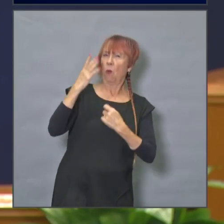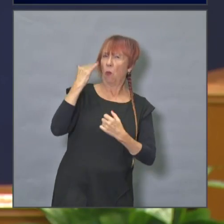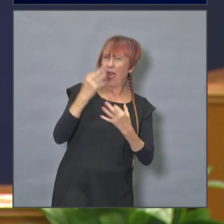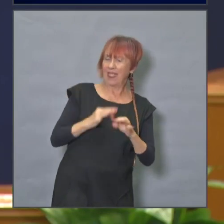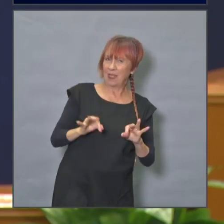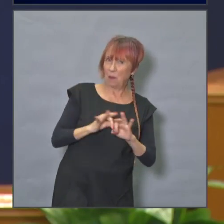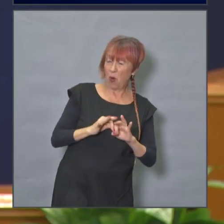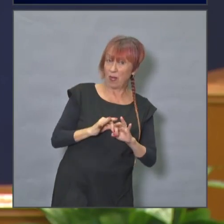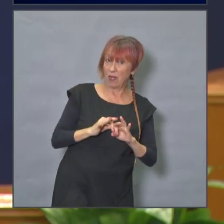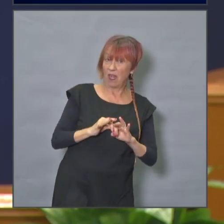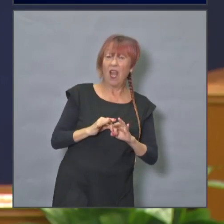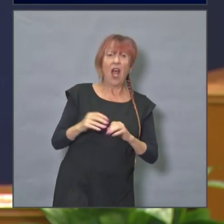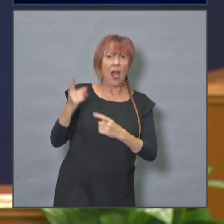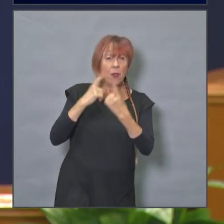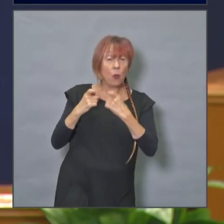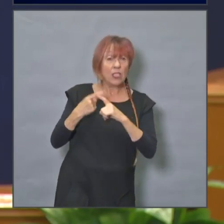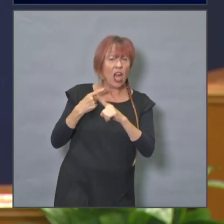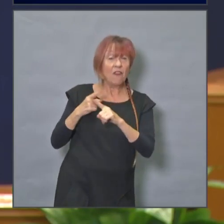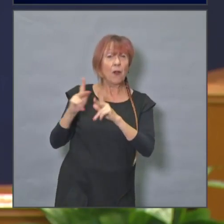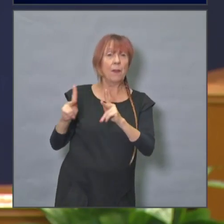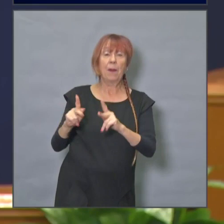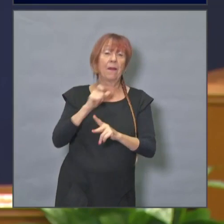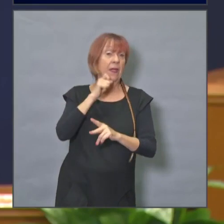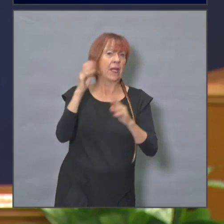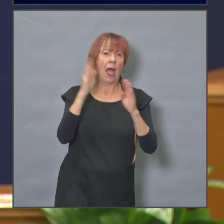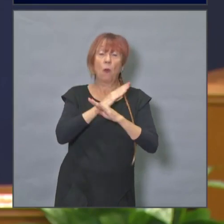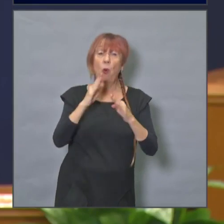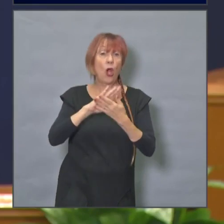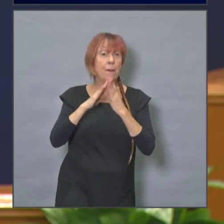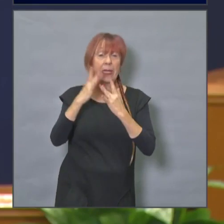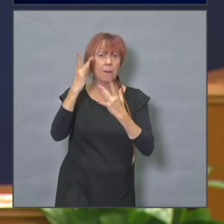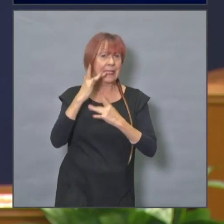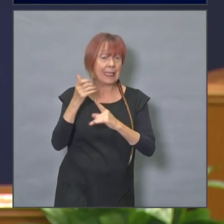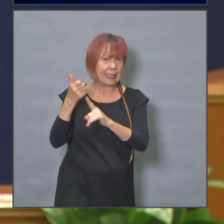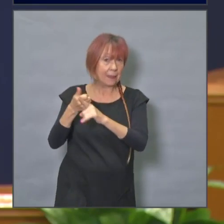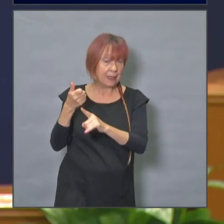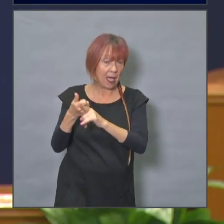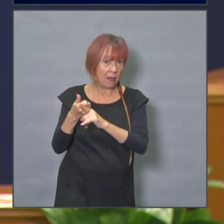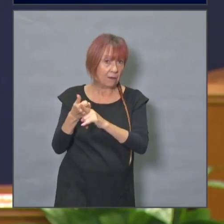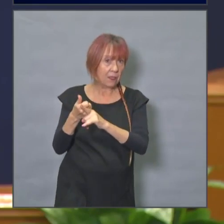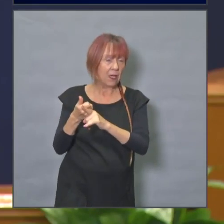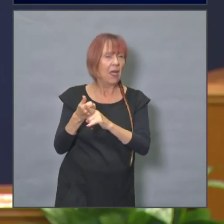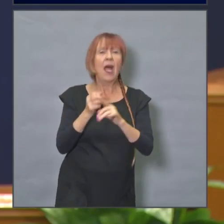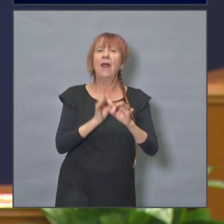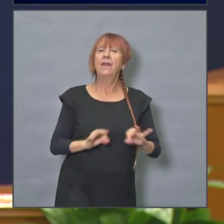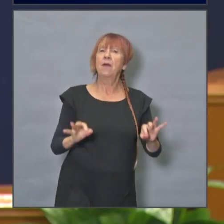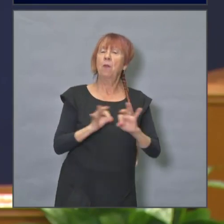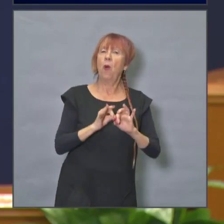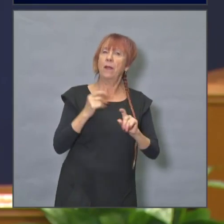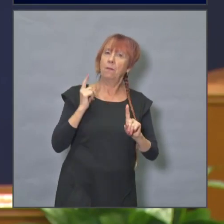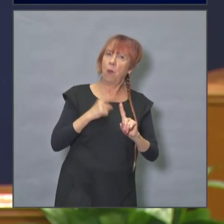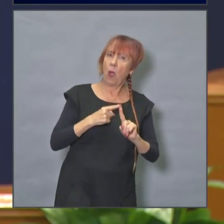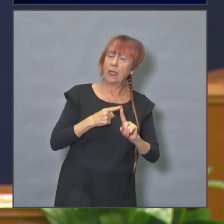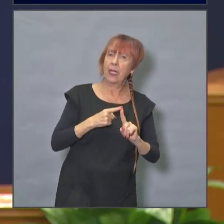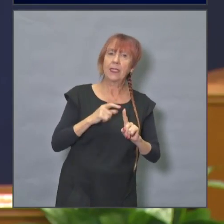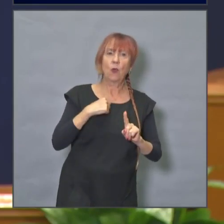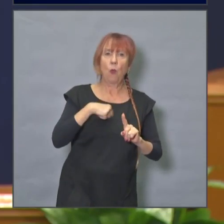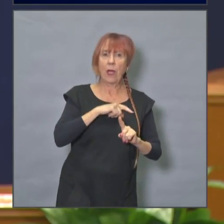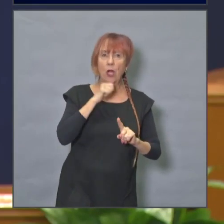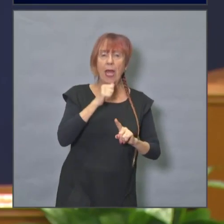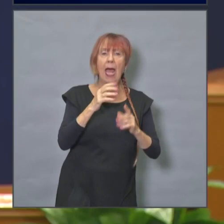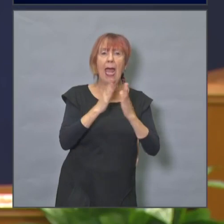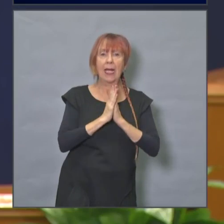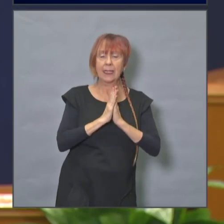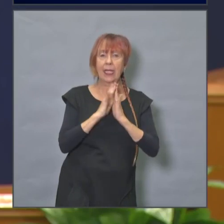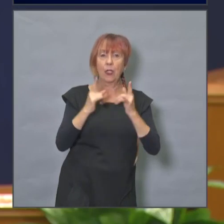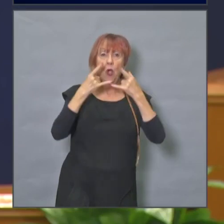from individuals who are not worried about becoming infected themselves. The important issue here is that we're not asking you to wear the